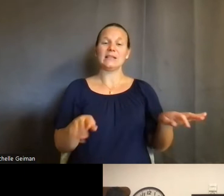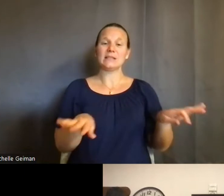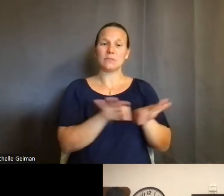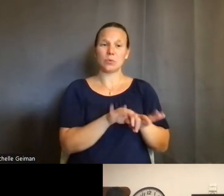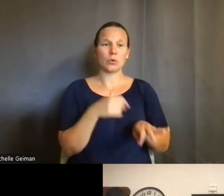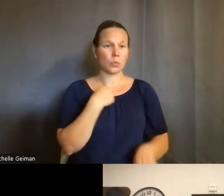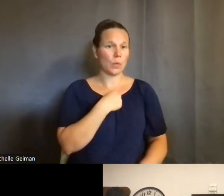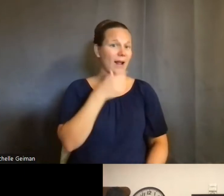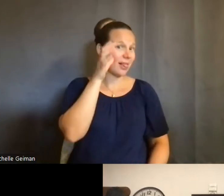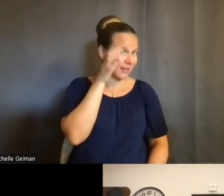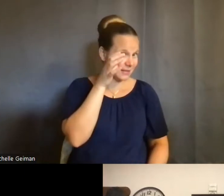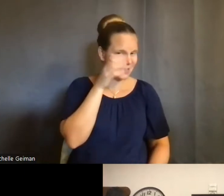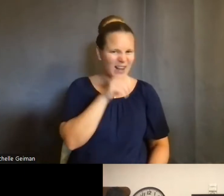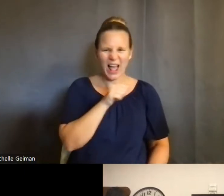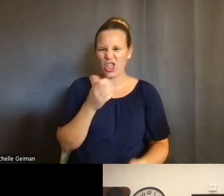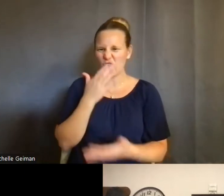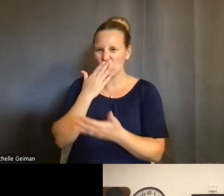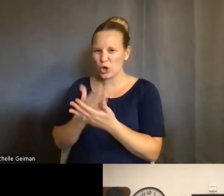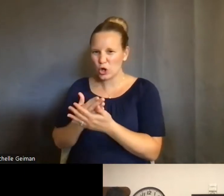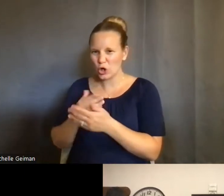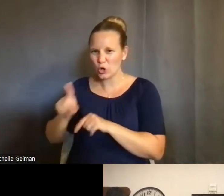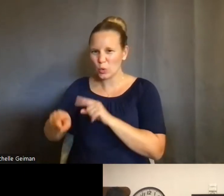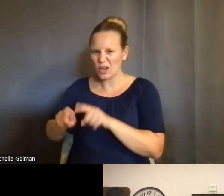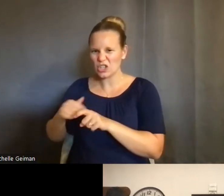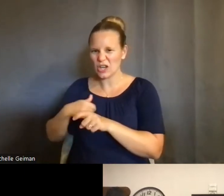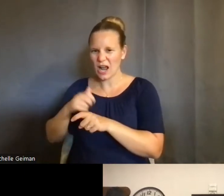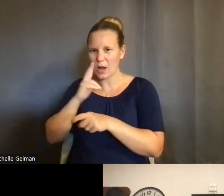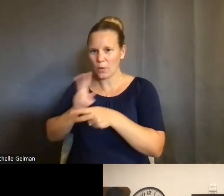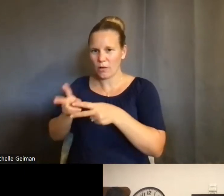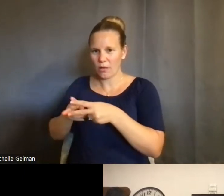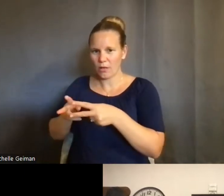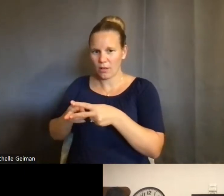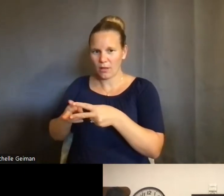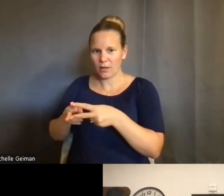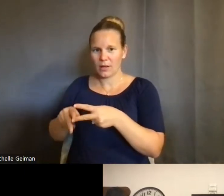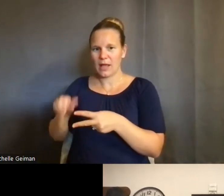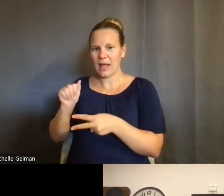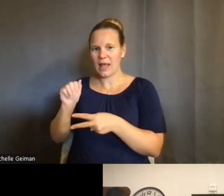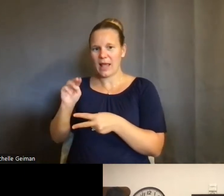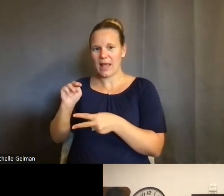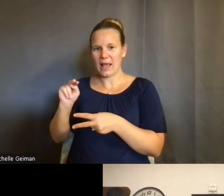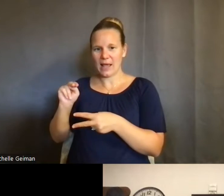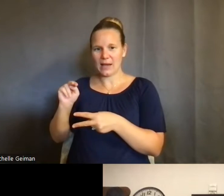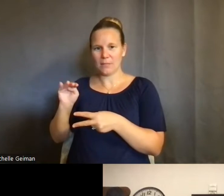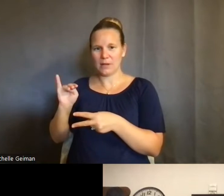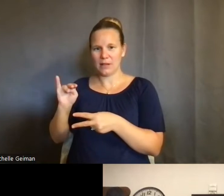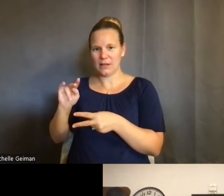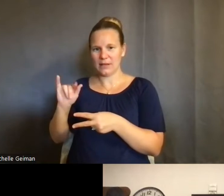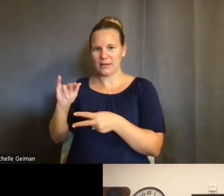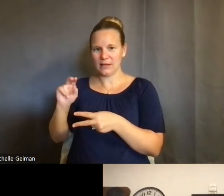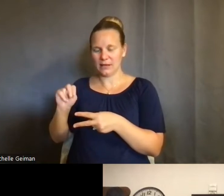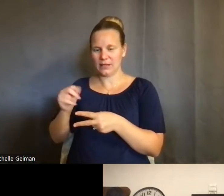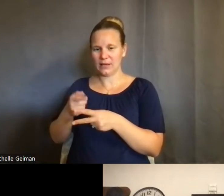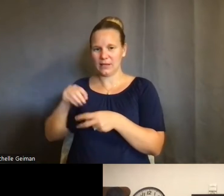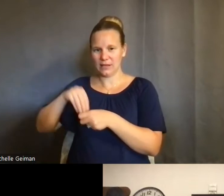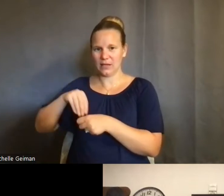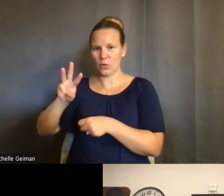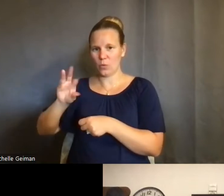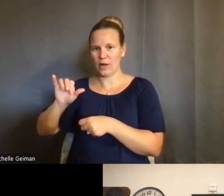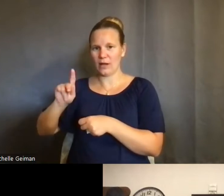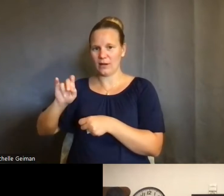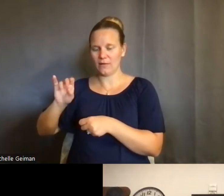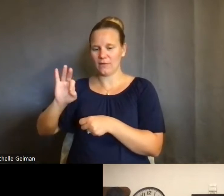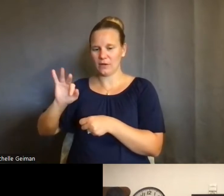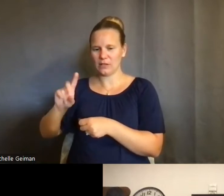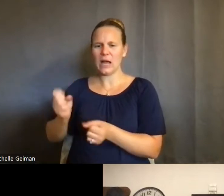have some other good questions here in the chat. I'm going to combine two again from the same school. Ann Milliken and her students in Wakefield. How many students are in the